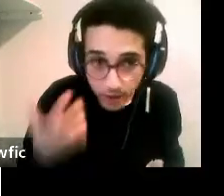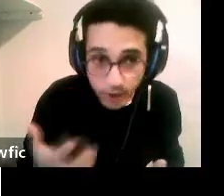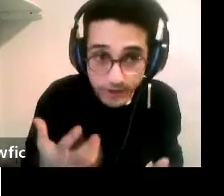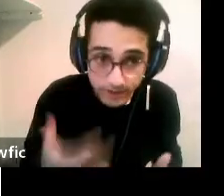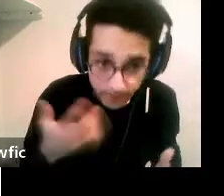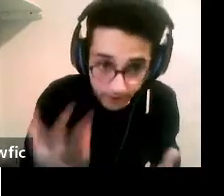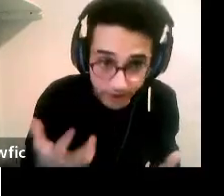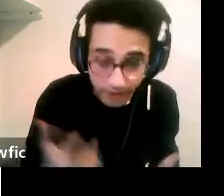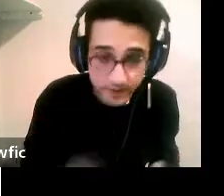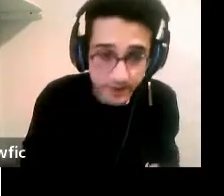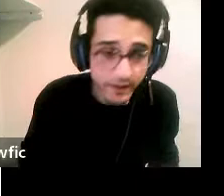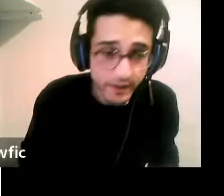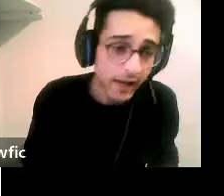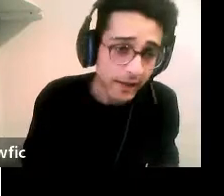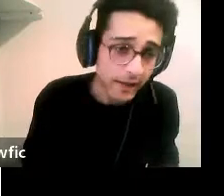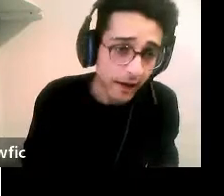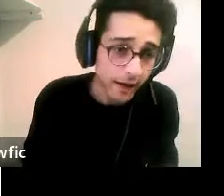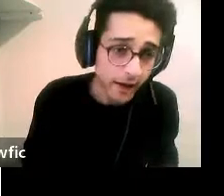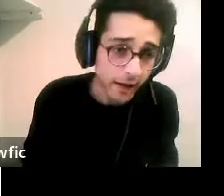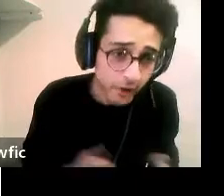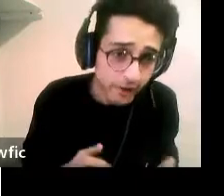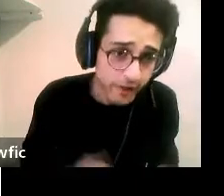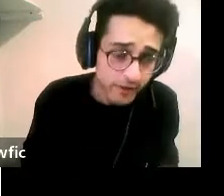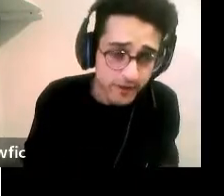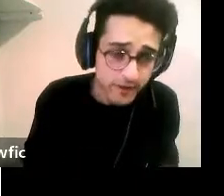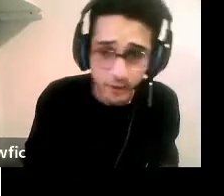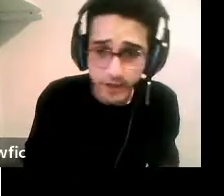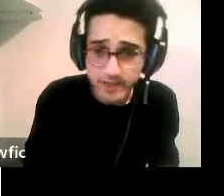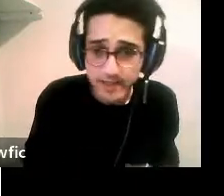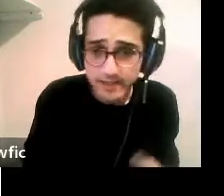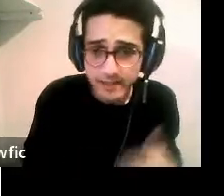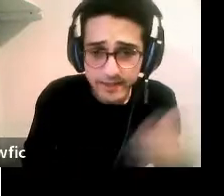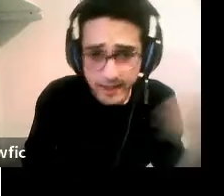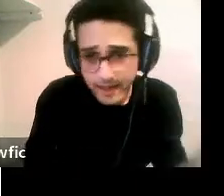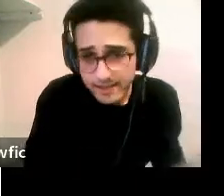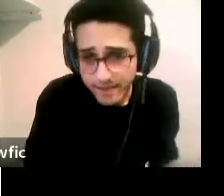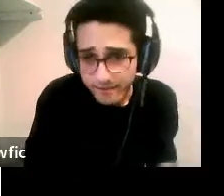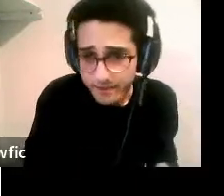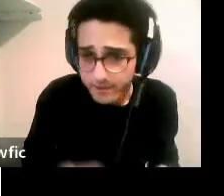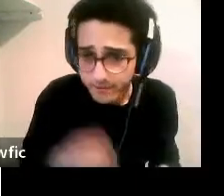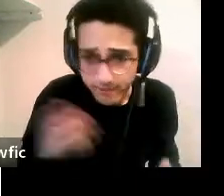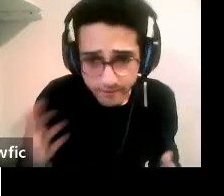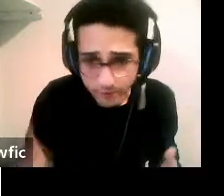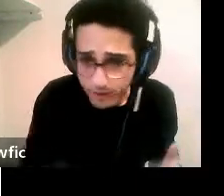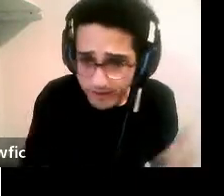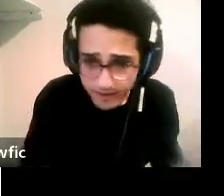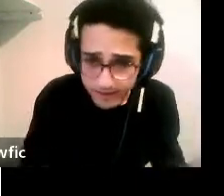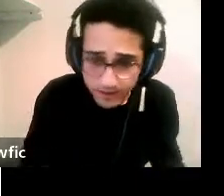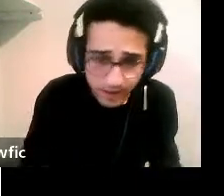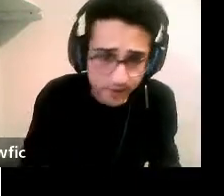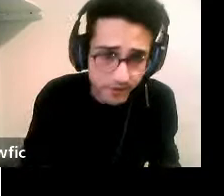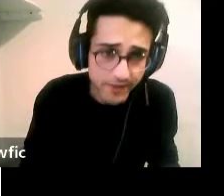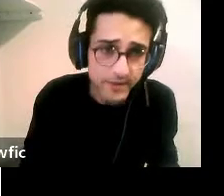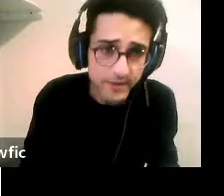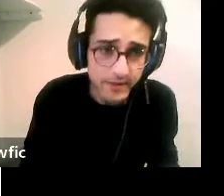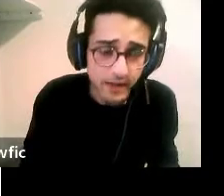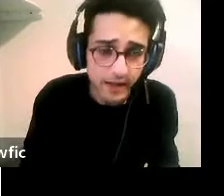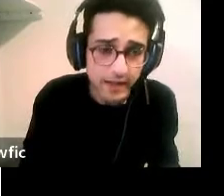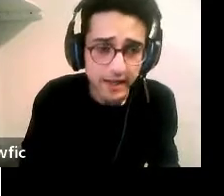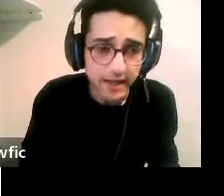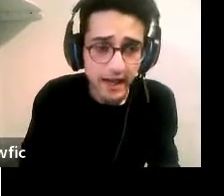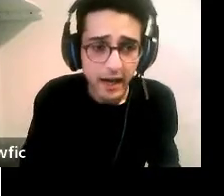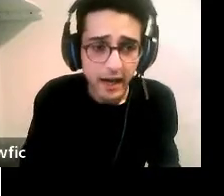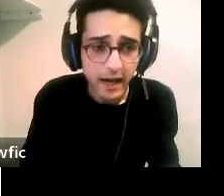was cooked in the shelter that one of the shelters that I worked at, and it's the collective effort of volunteers and shelter residents